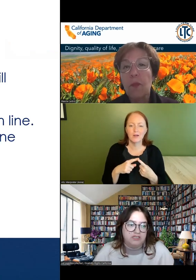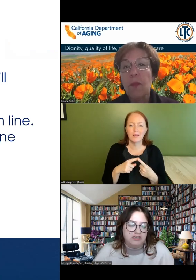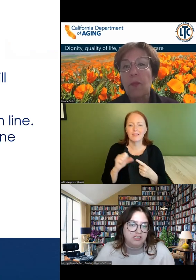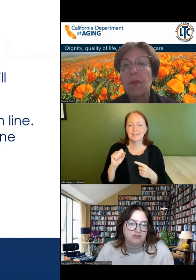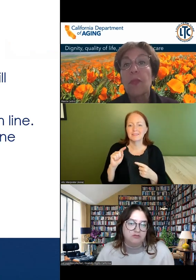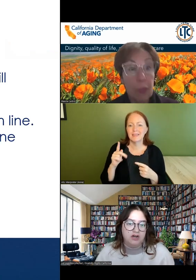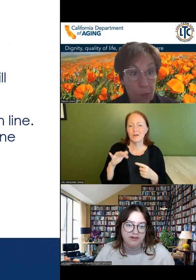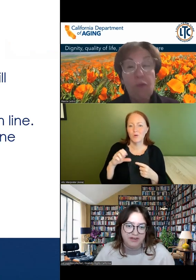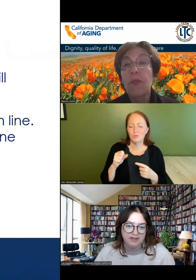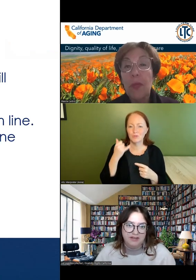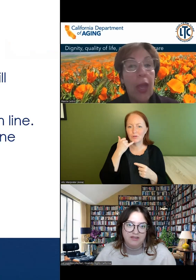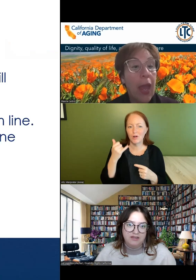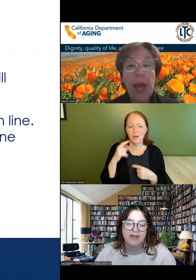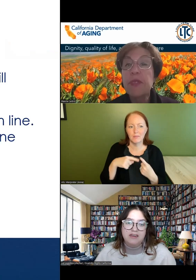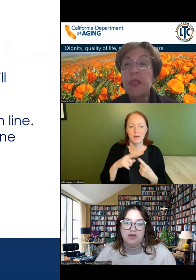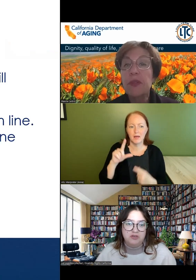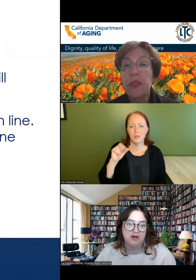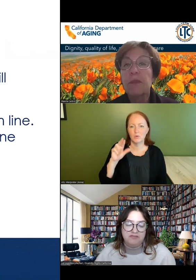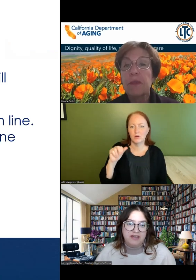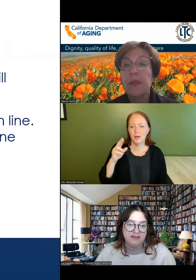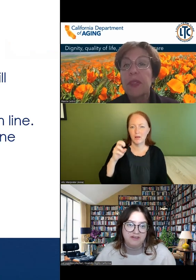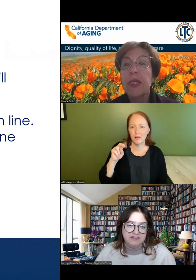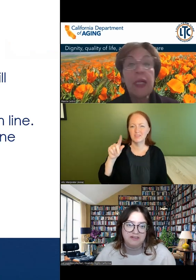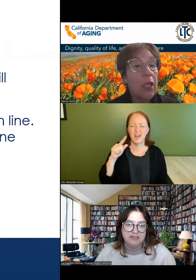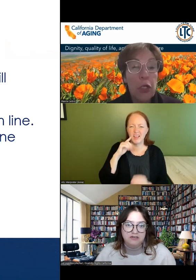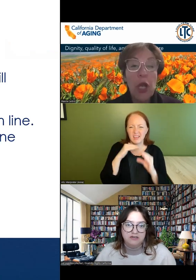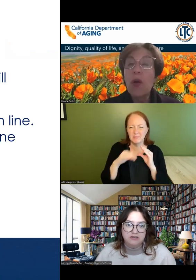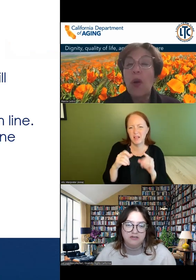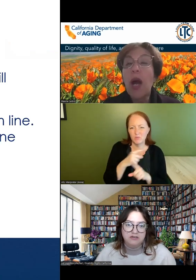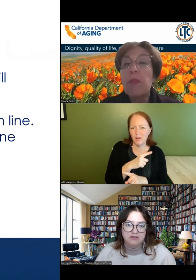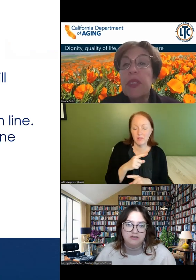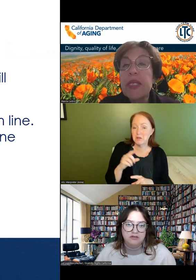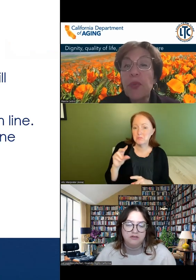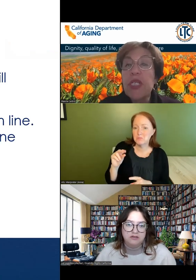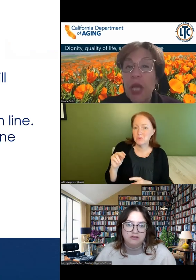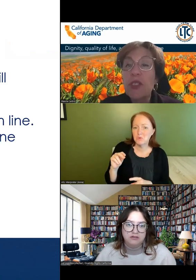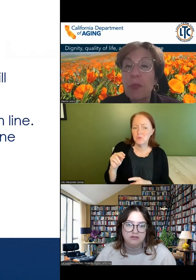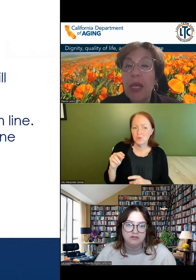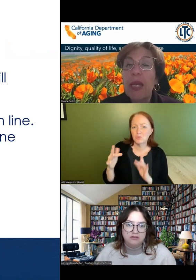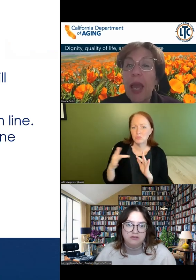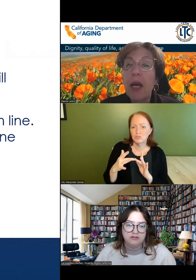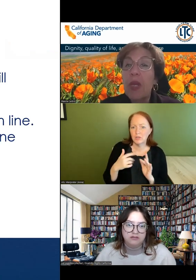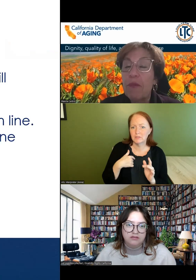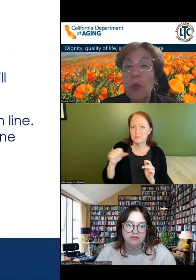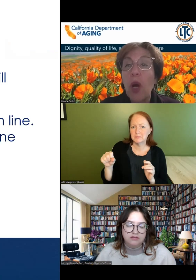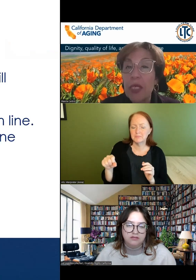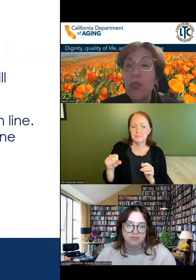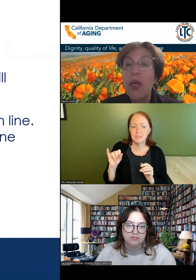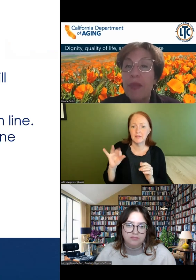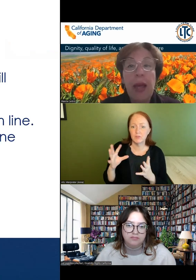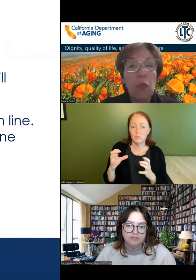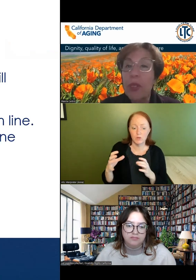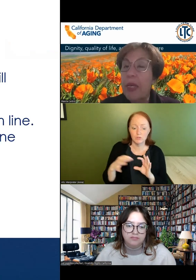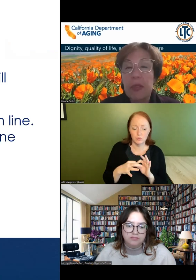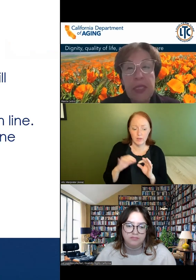calls related to Laguna Honda. I can email you offline if necessary. No, please reach out to me. If you want to